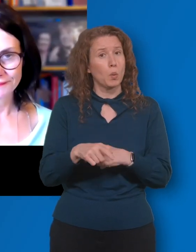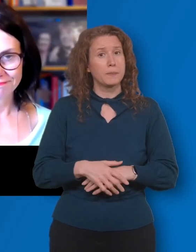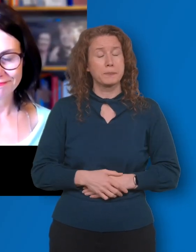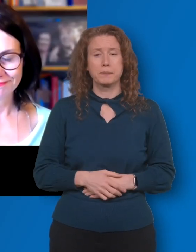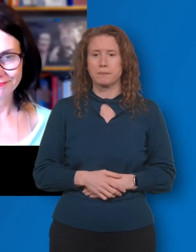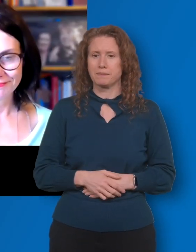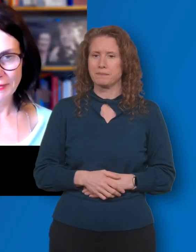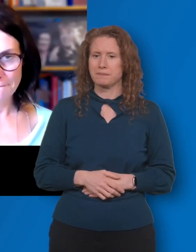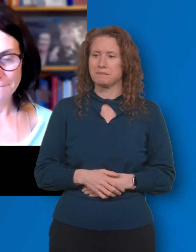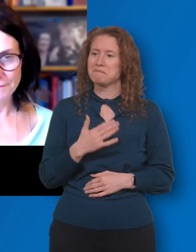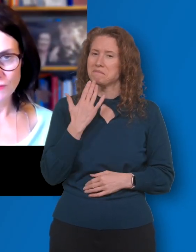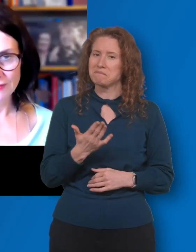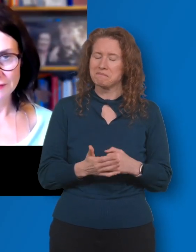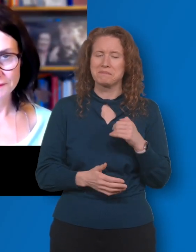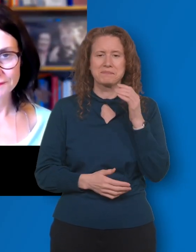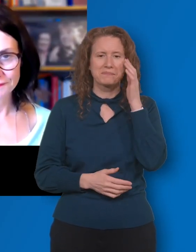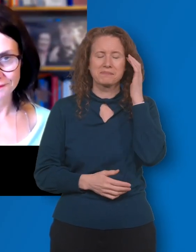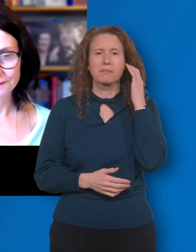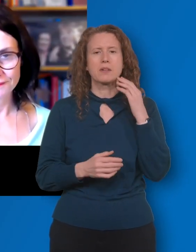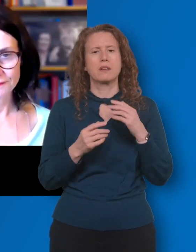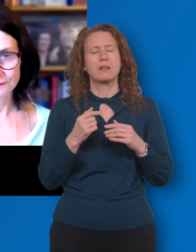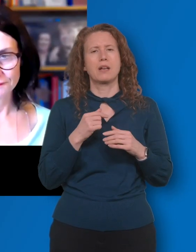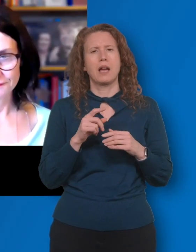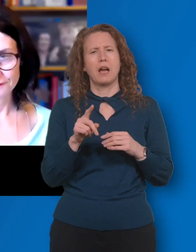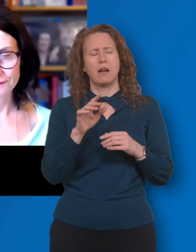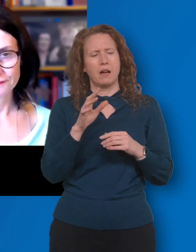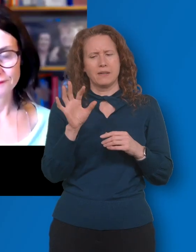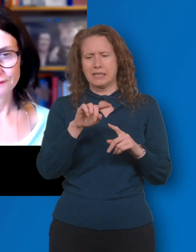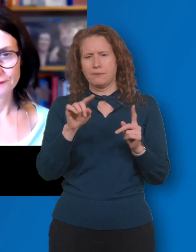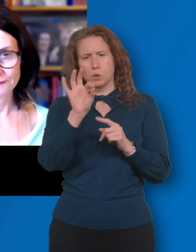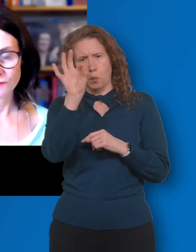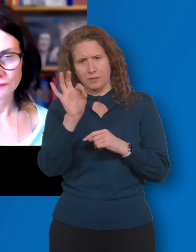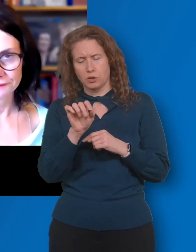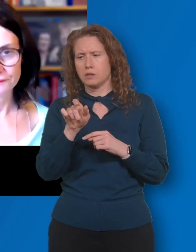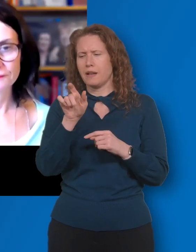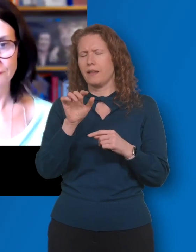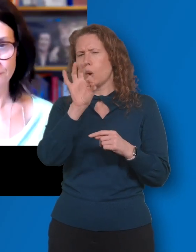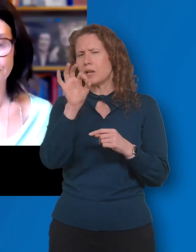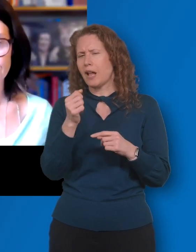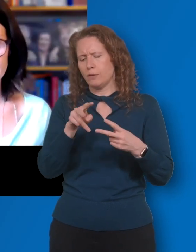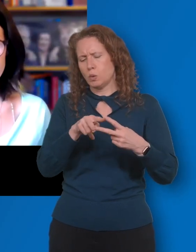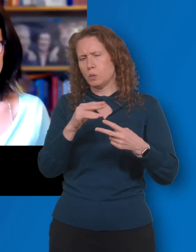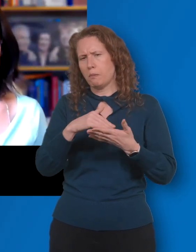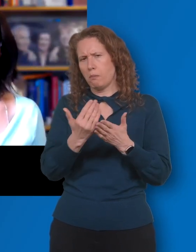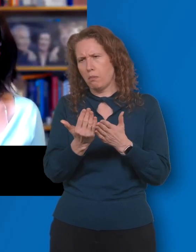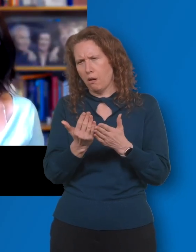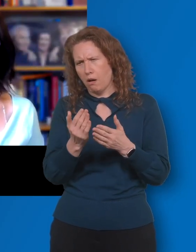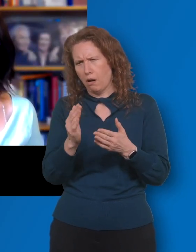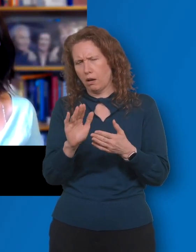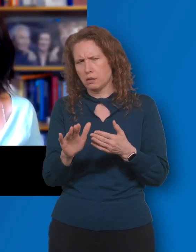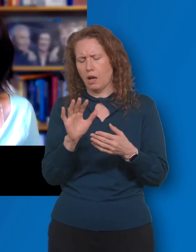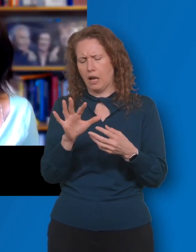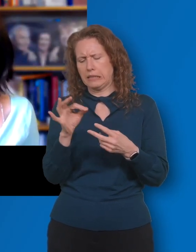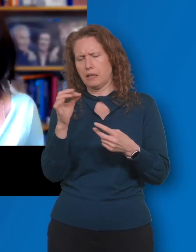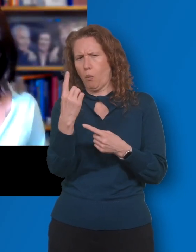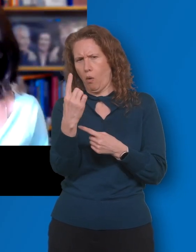Thank you very much. I've got another question from somebody. It's in 2 parts, but we'll take one at a time, because